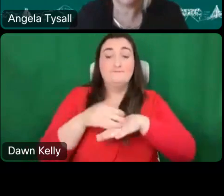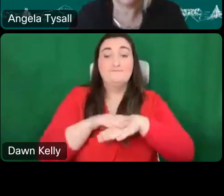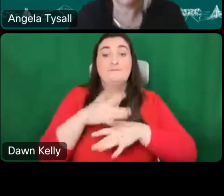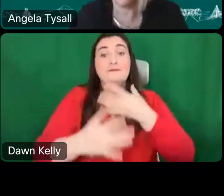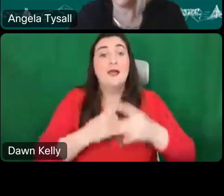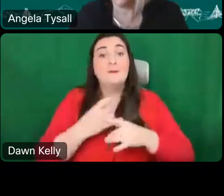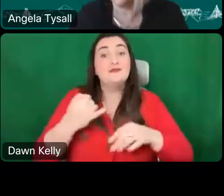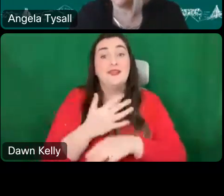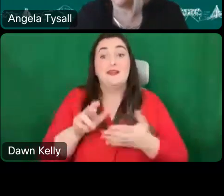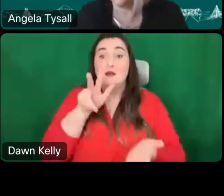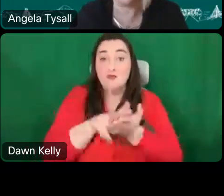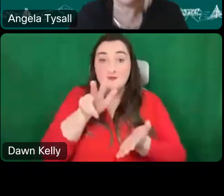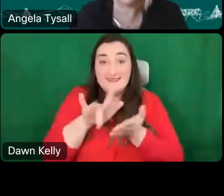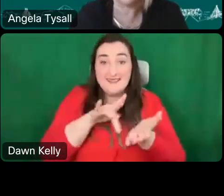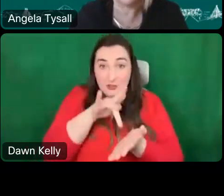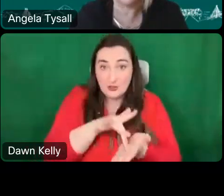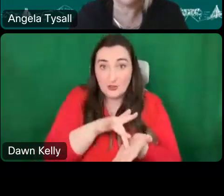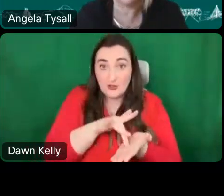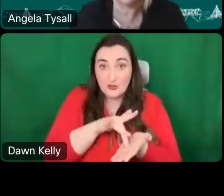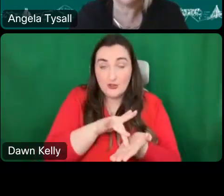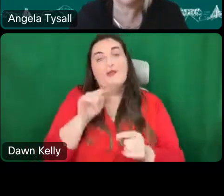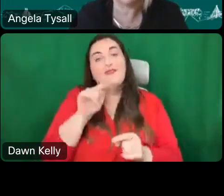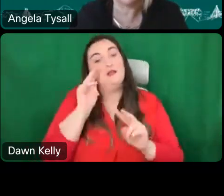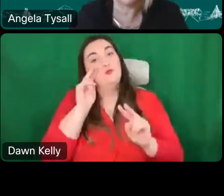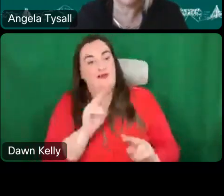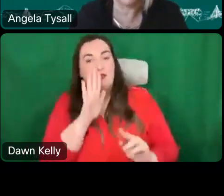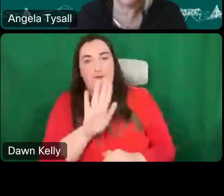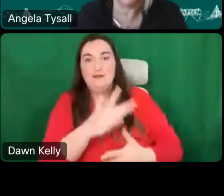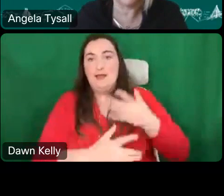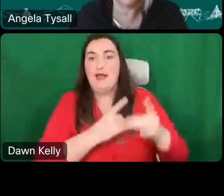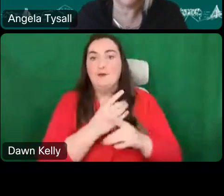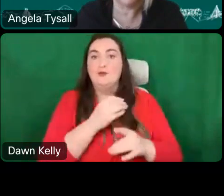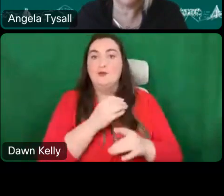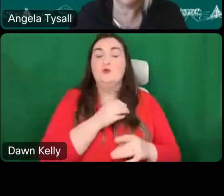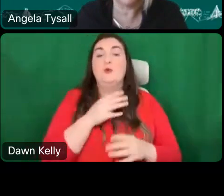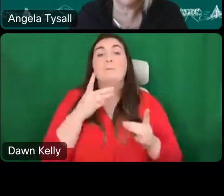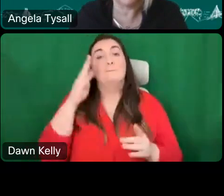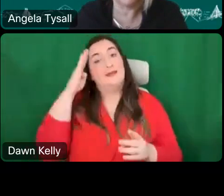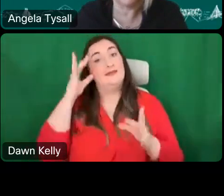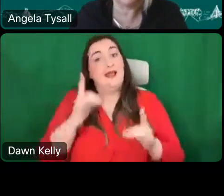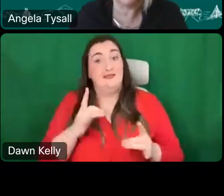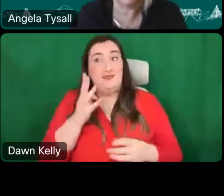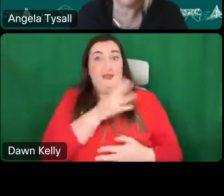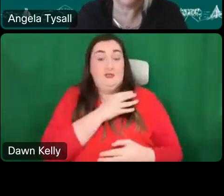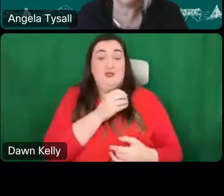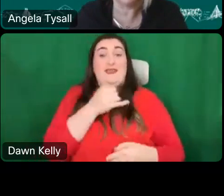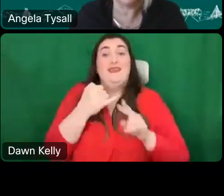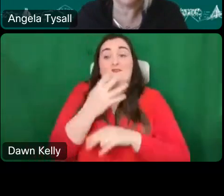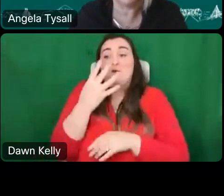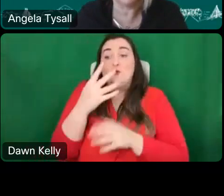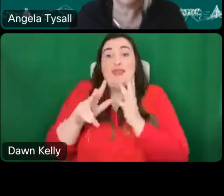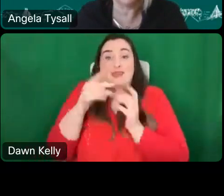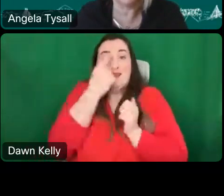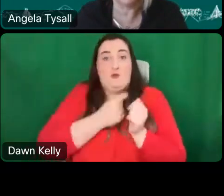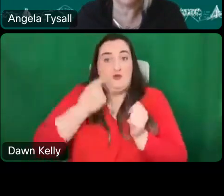approved centres, that notification must take place to the Mental Health Commission within 48 hours. And